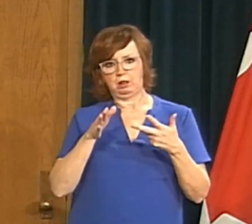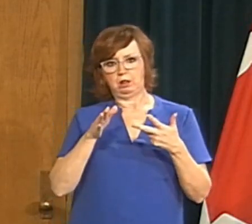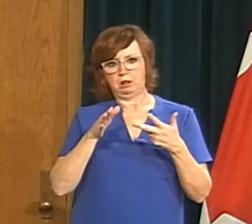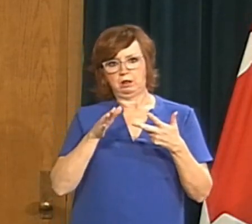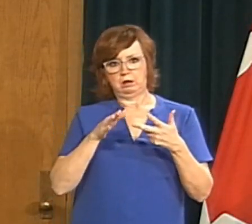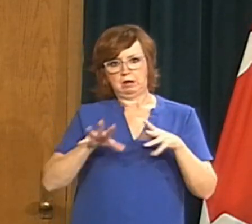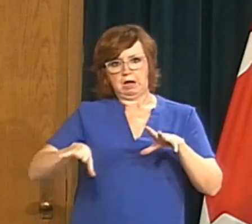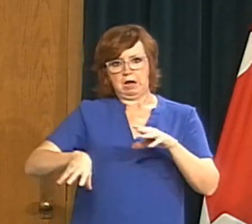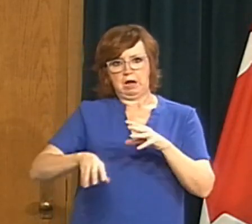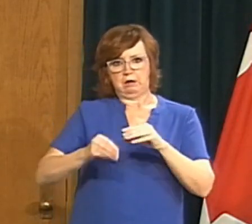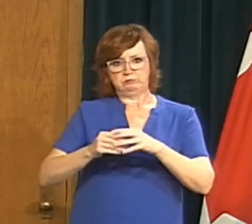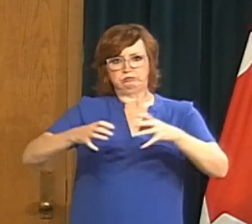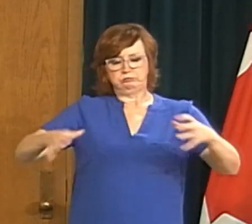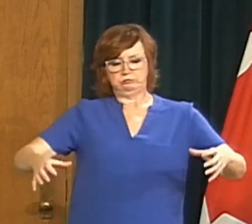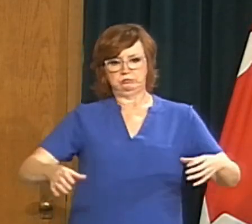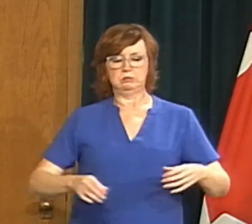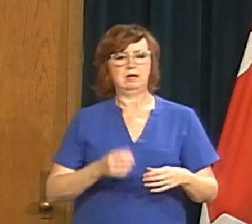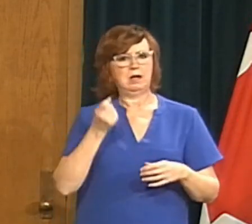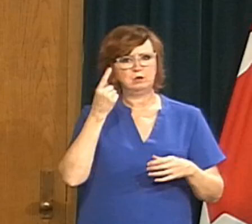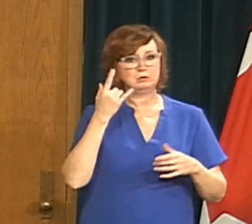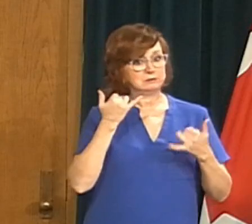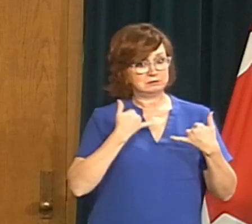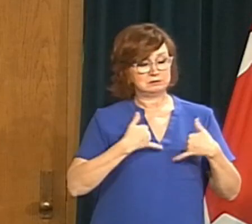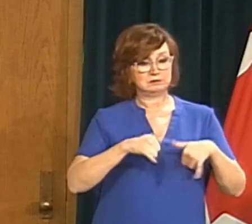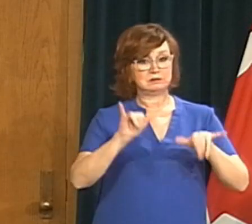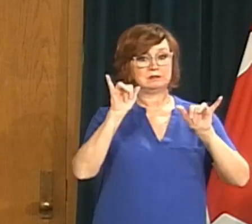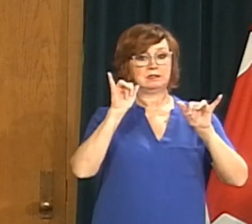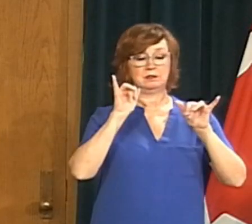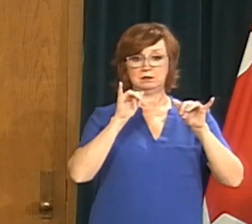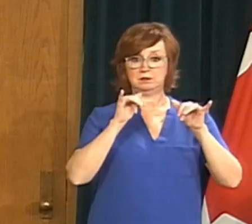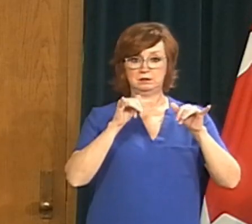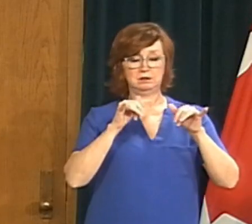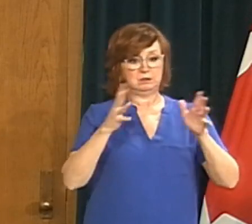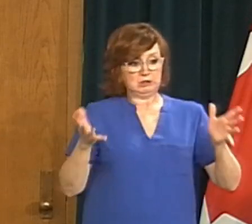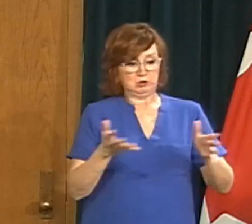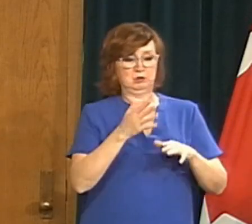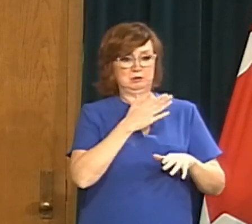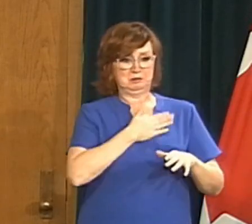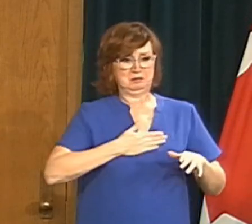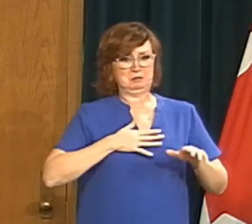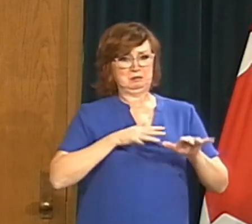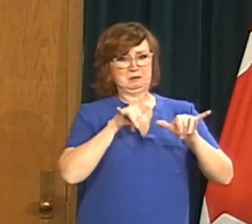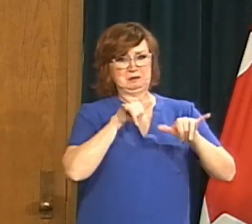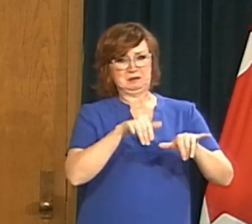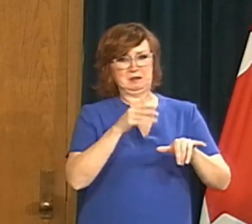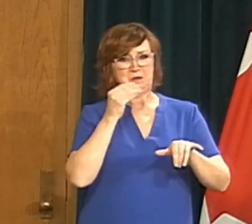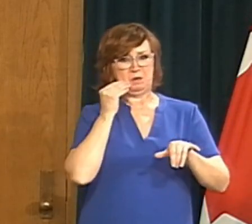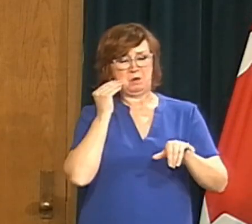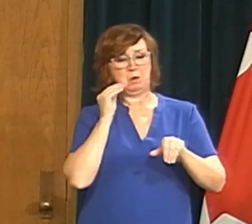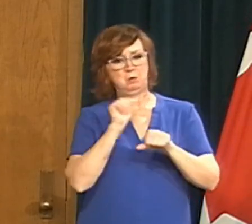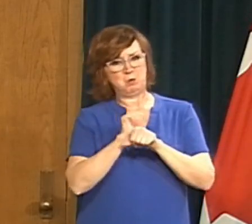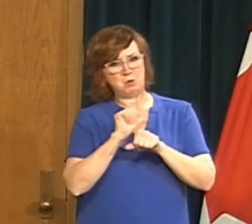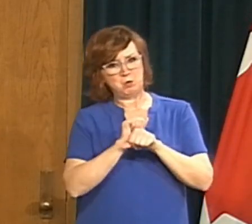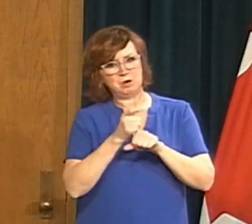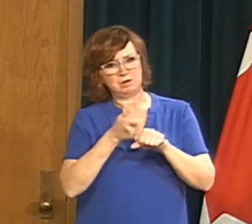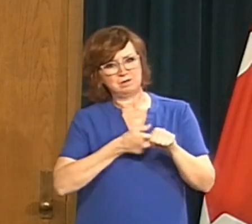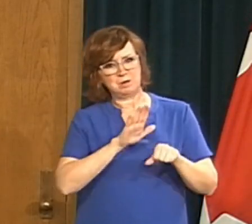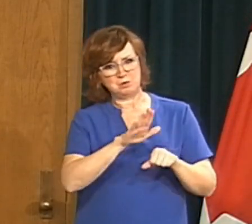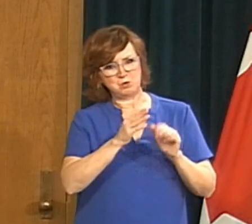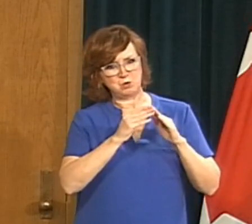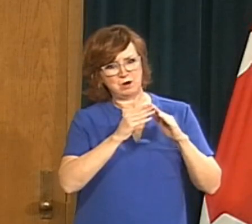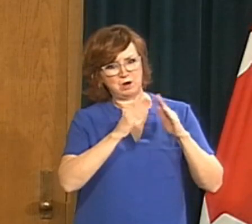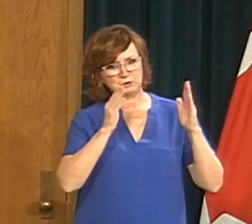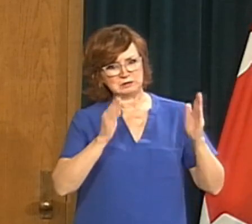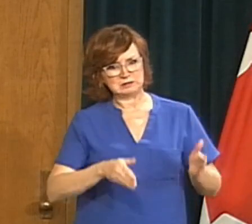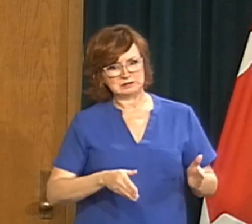That helps us contain this virus when people are not at their workplaces, but they are actually working at home. And we have a